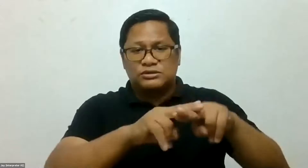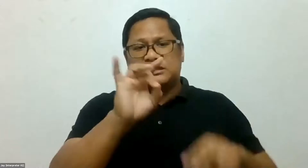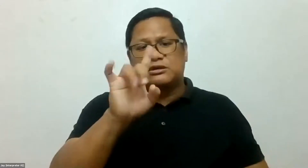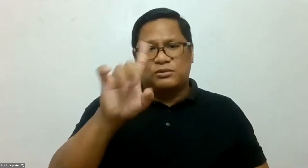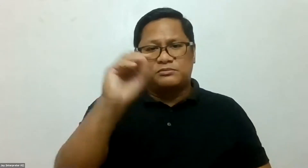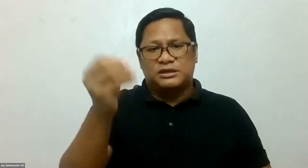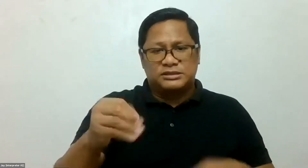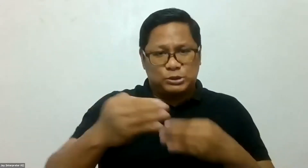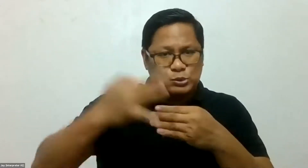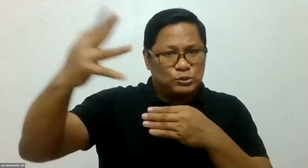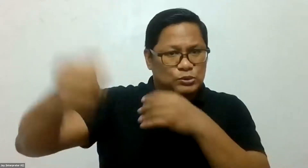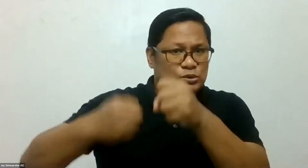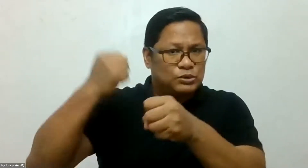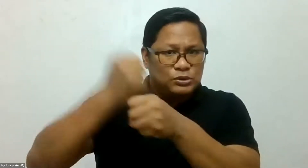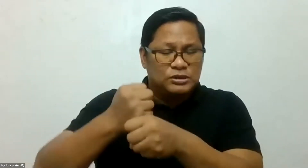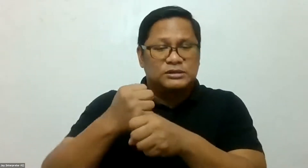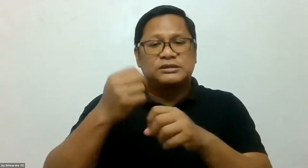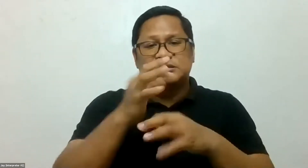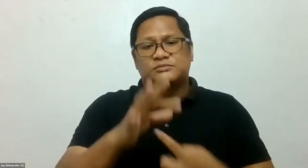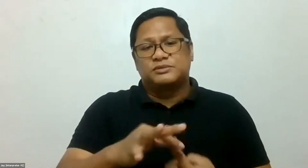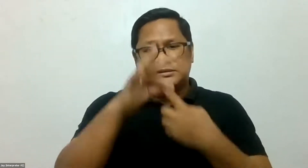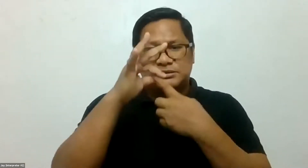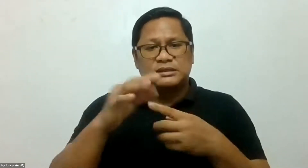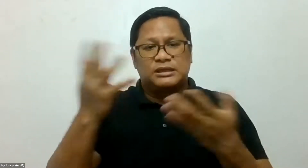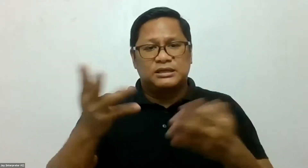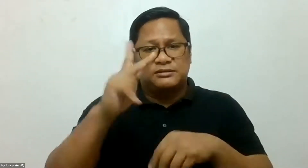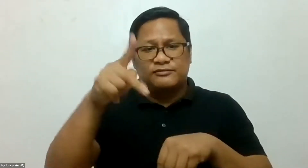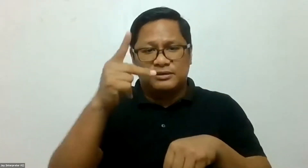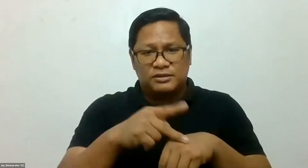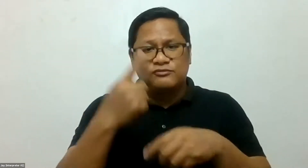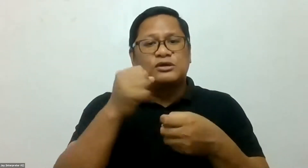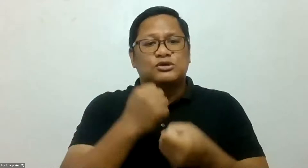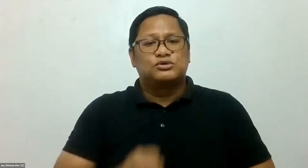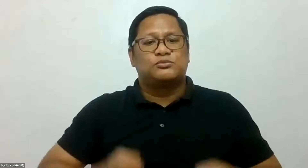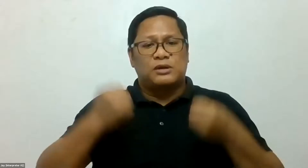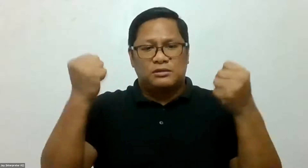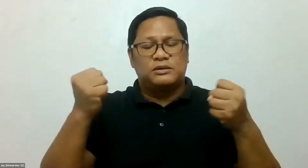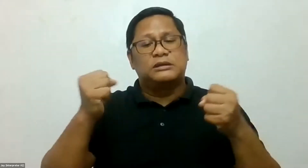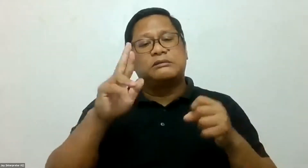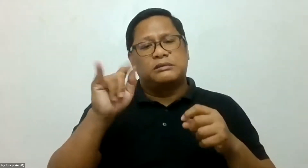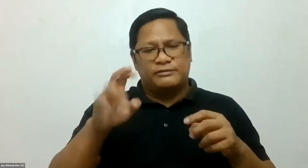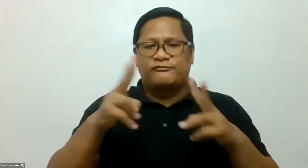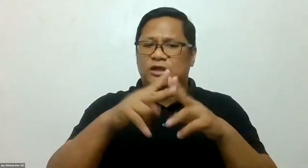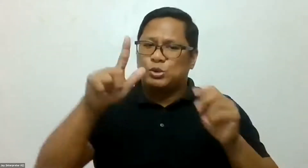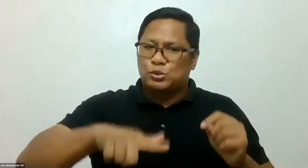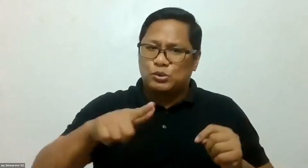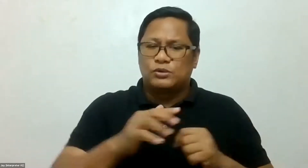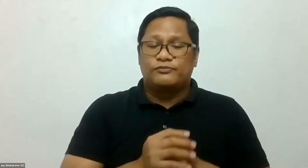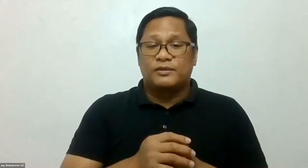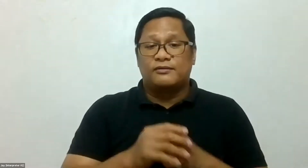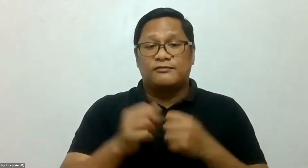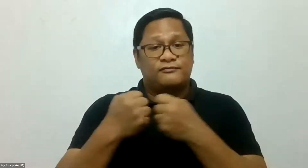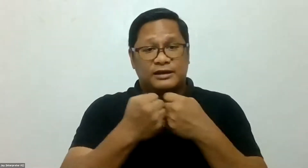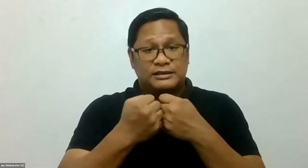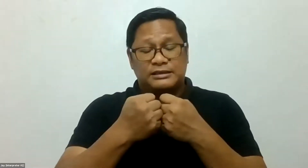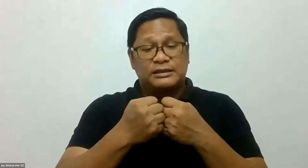decades, especially in low and middle income countries like the Philippines, where survival rates are currently lowest. Fighting a life-threatening disease